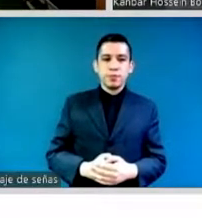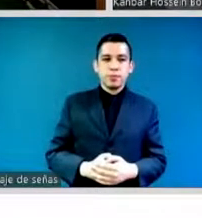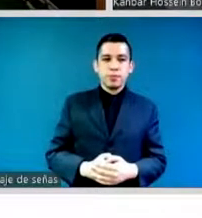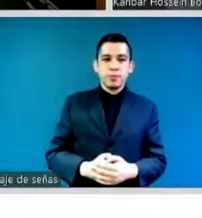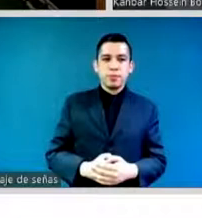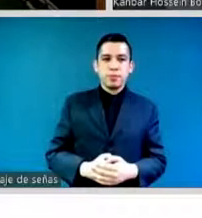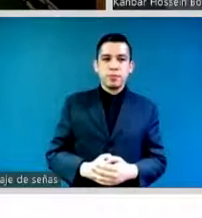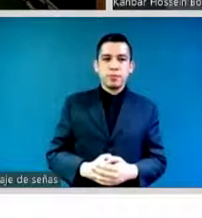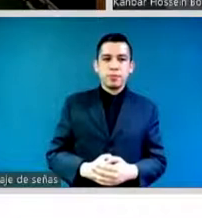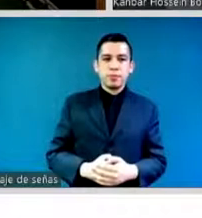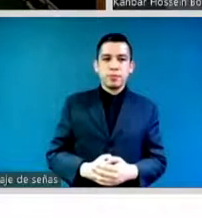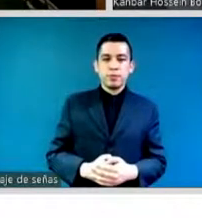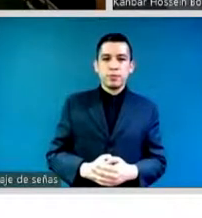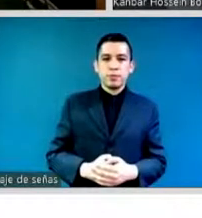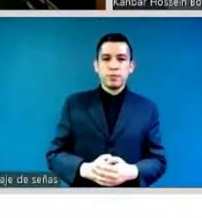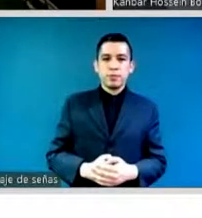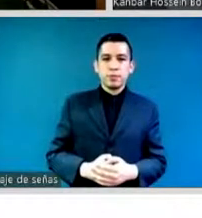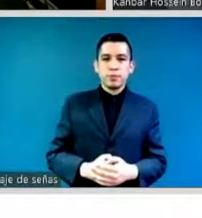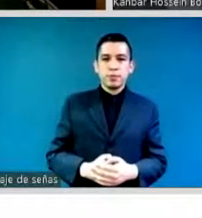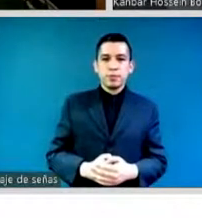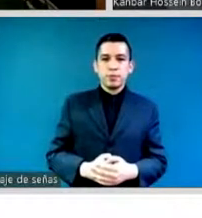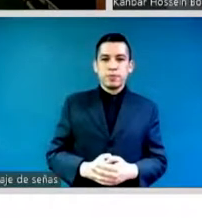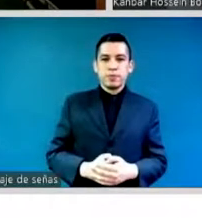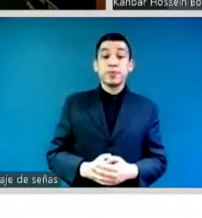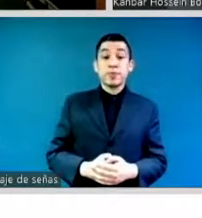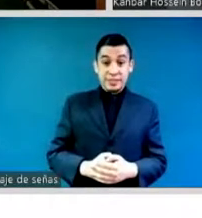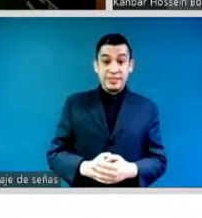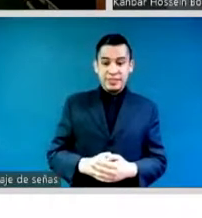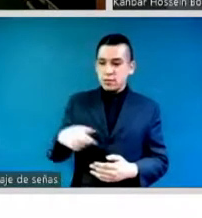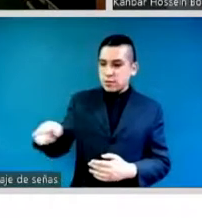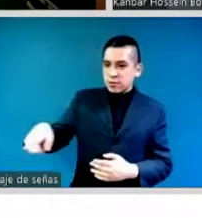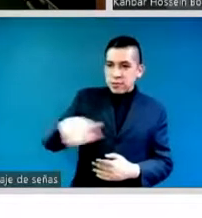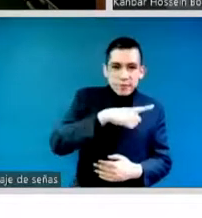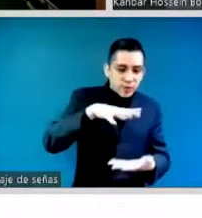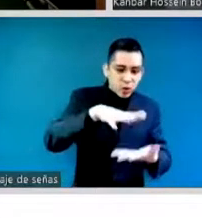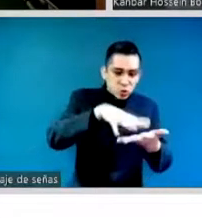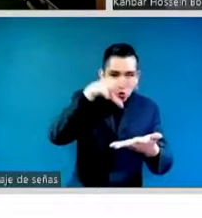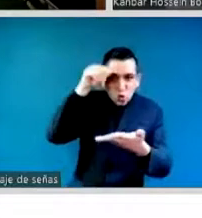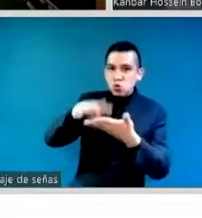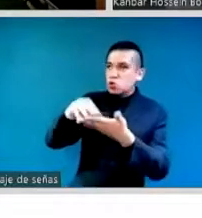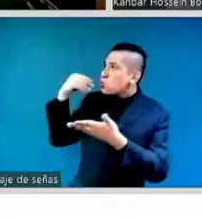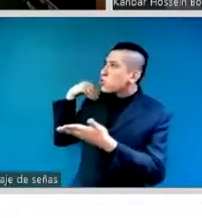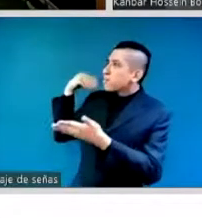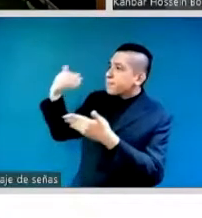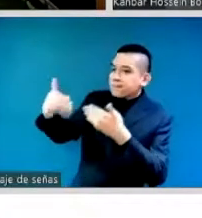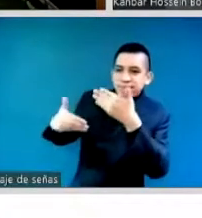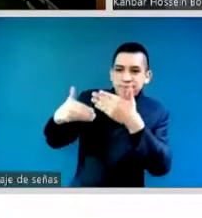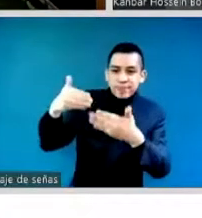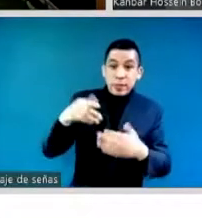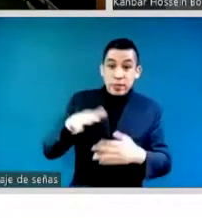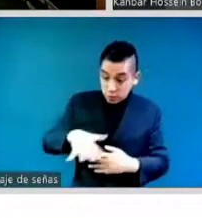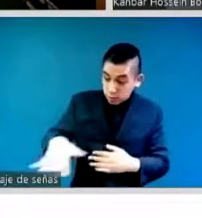evidence is that when women participate in public life, overall, the impact